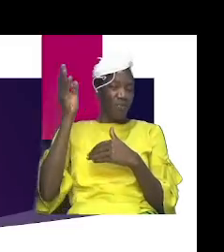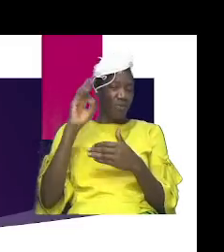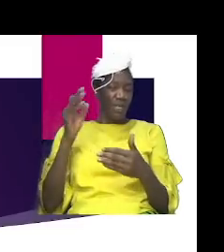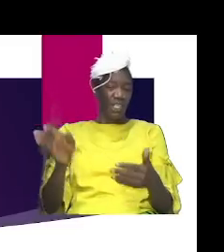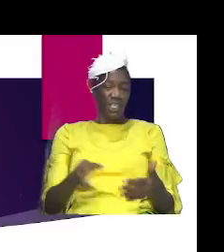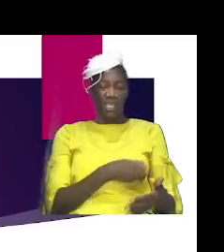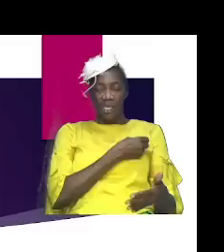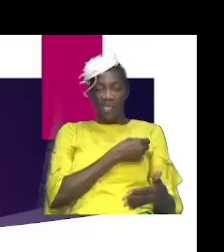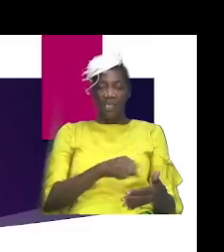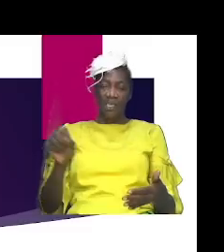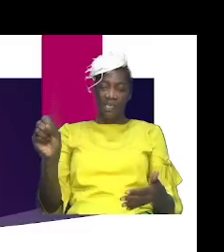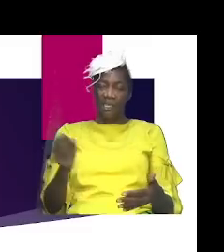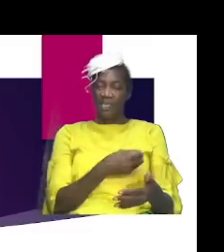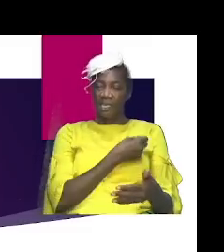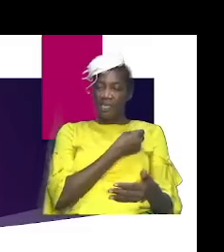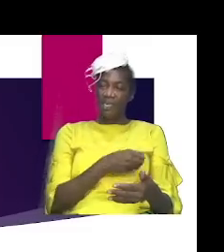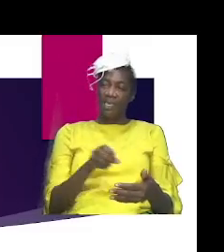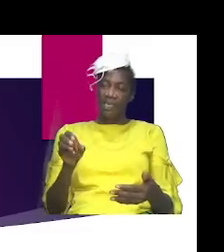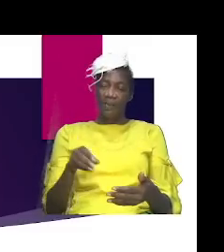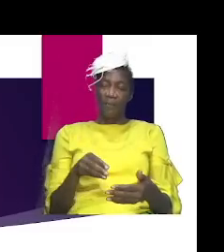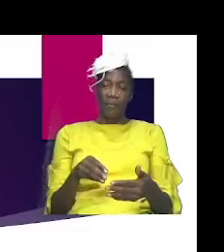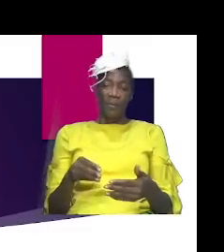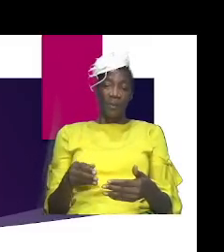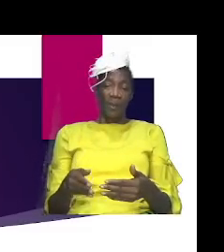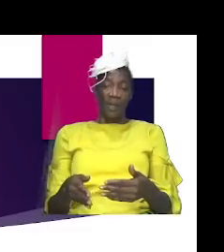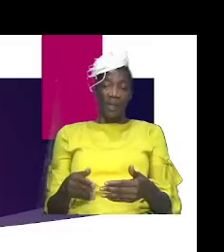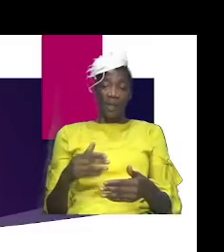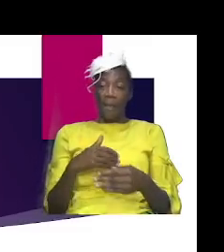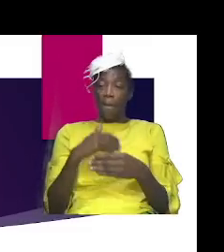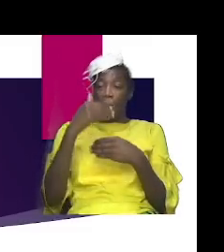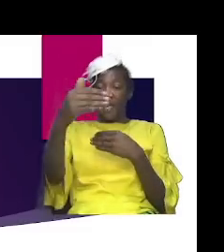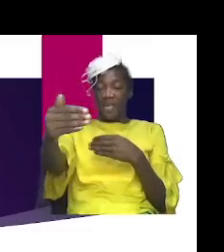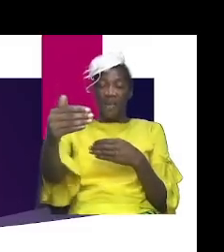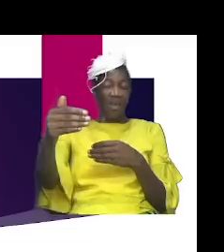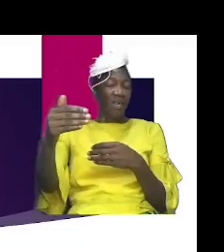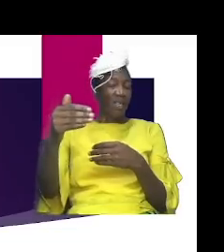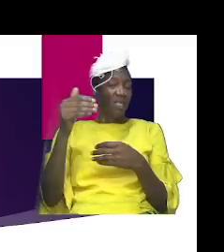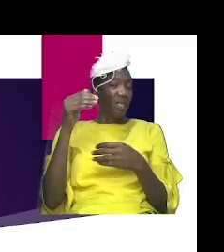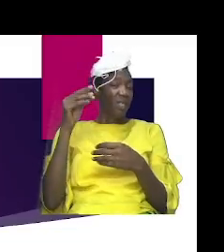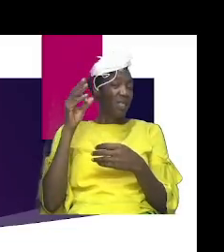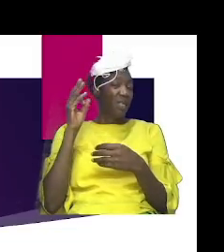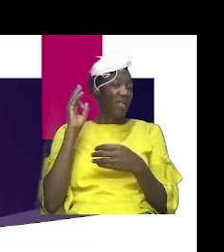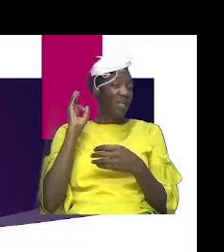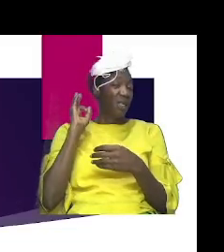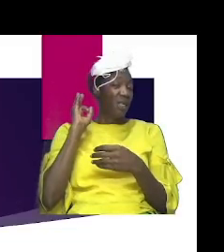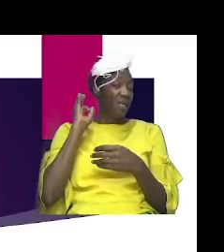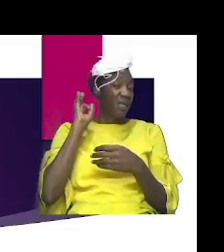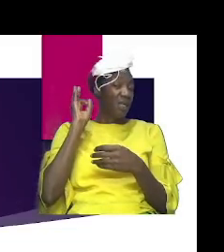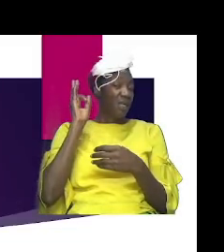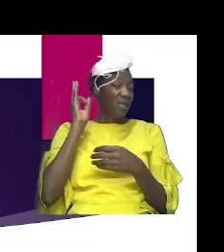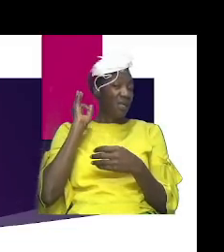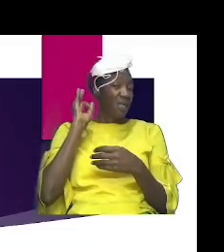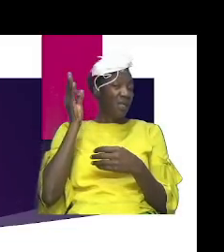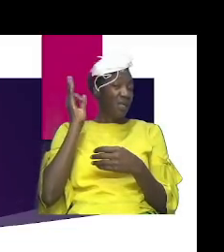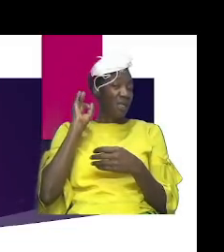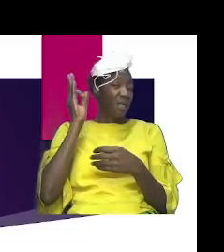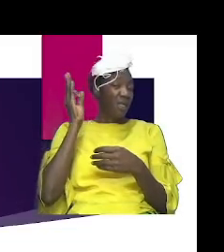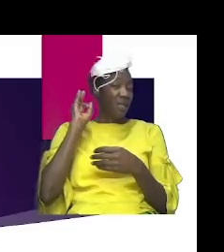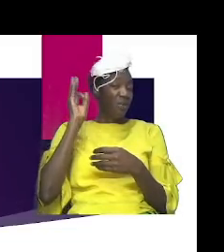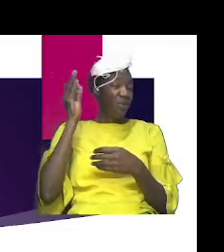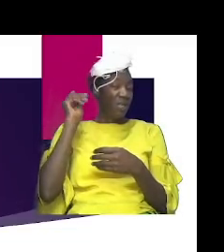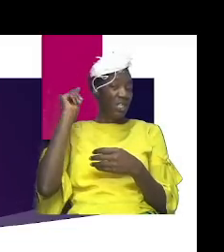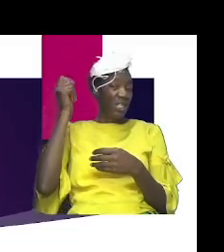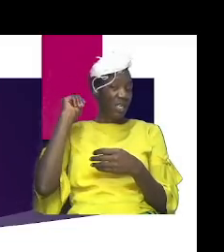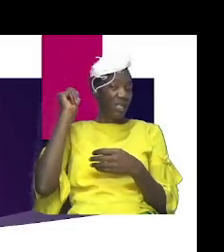beyond the testimonies. That he's going to be looking beyond all of these things there, and he is going to